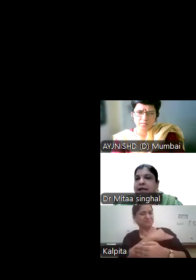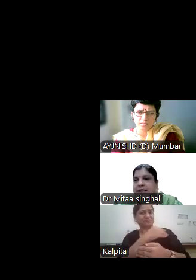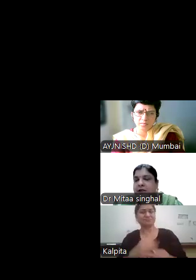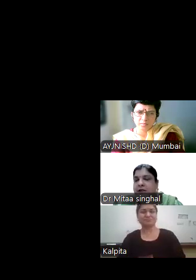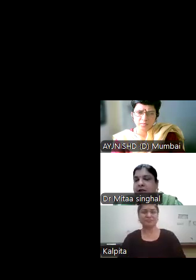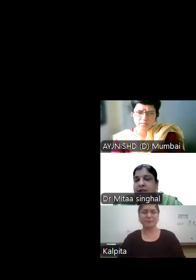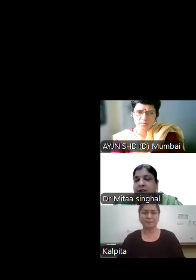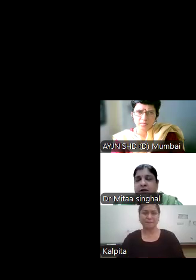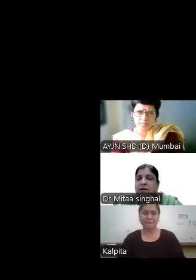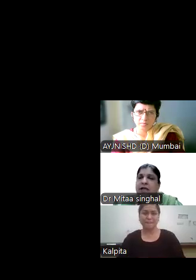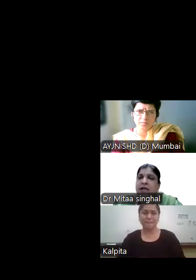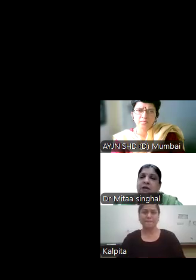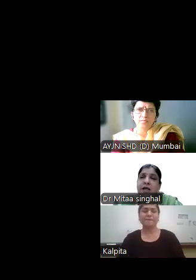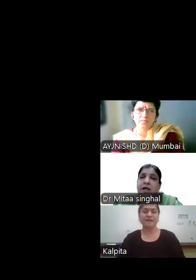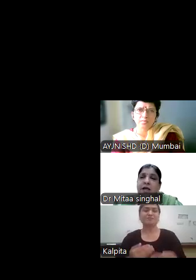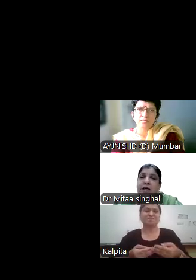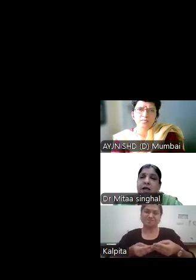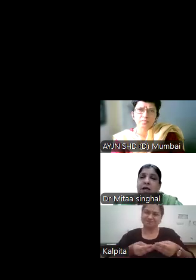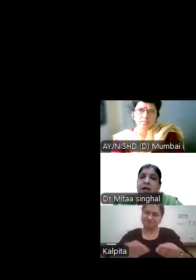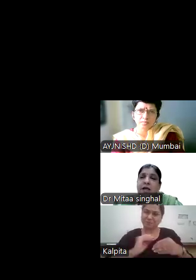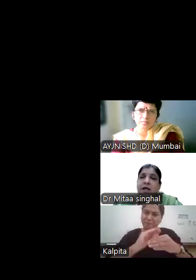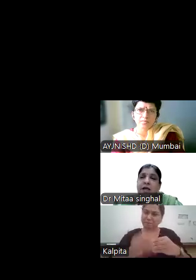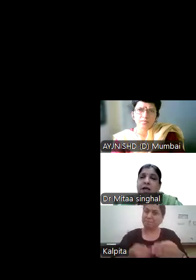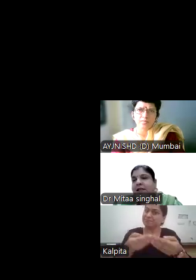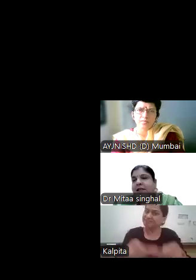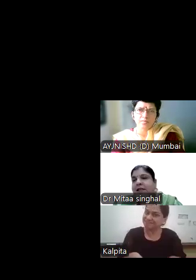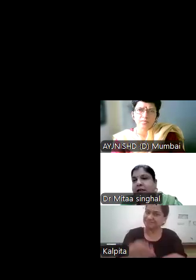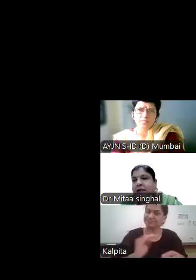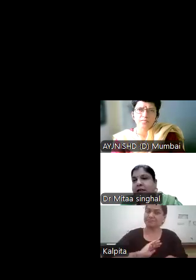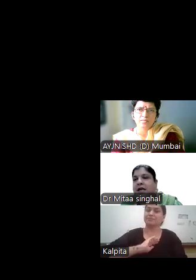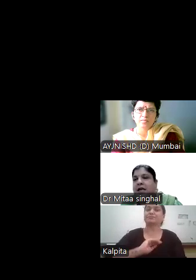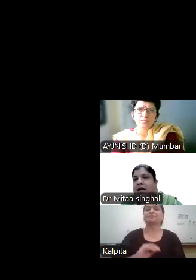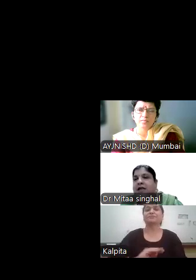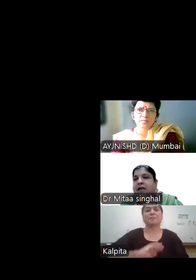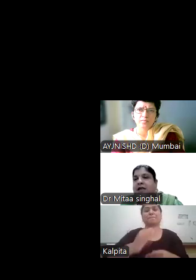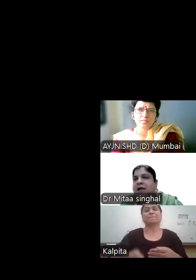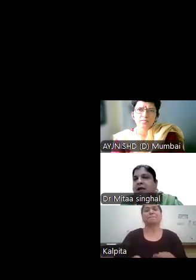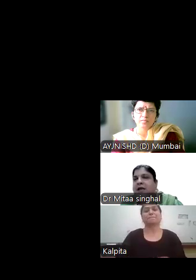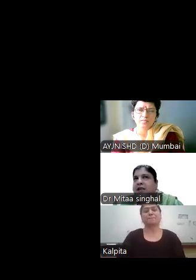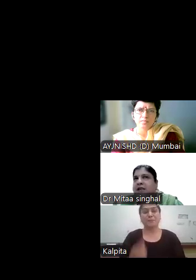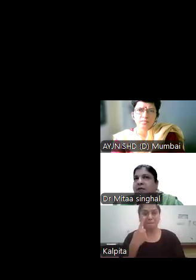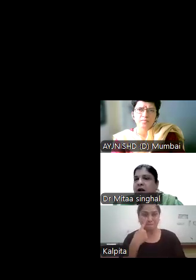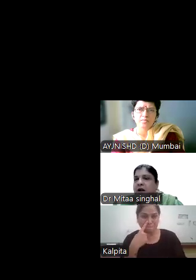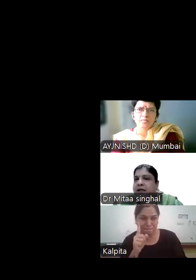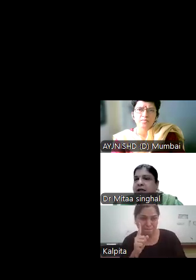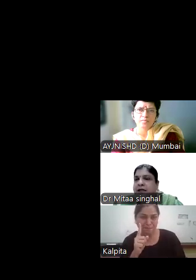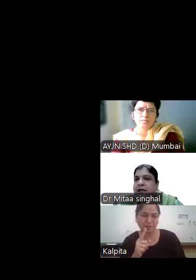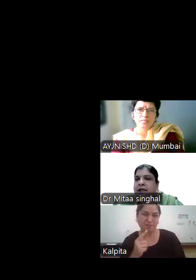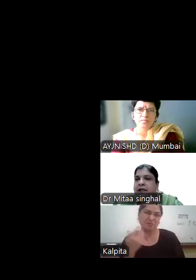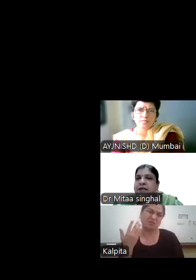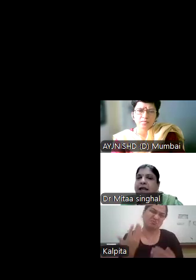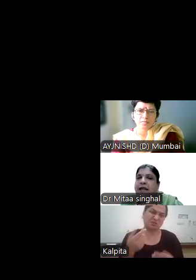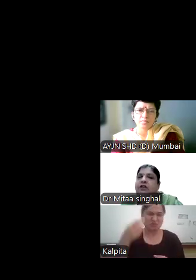get some things in history, sometimes we do not get it. There are prenatal factors, like mother has been exposed to a lot of